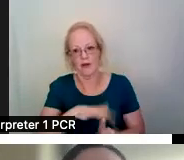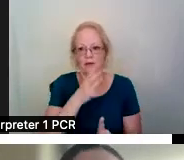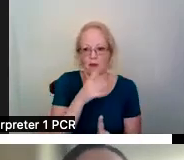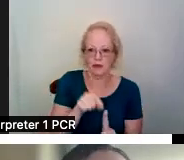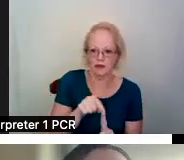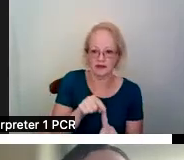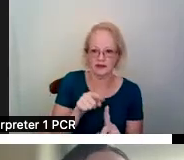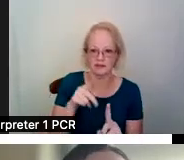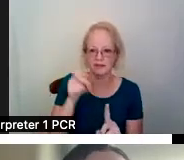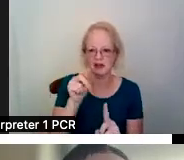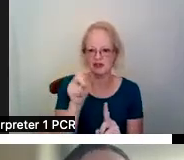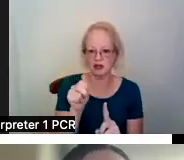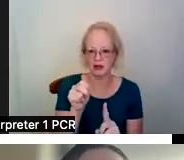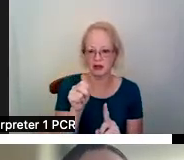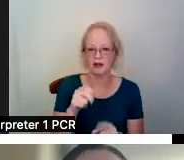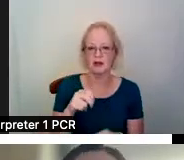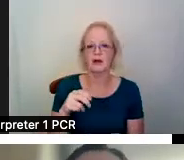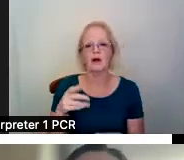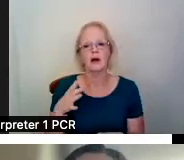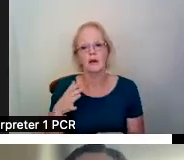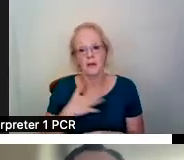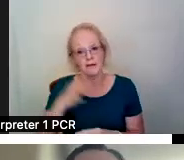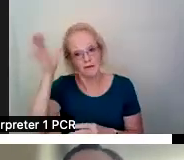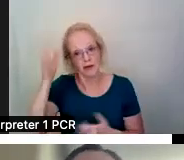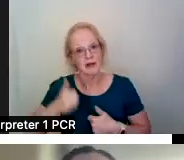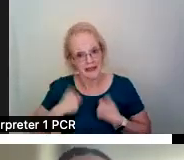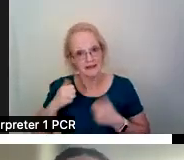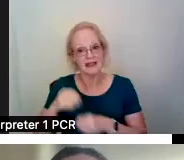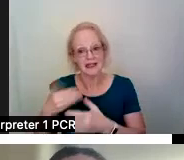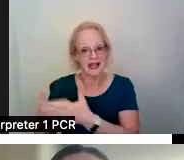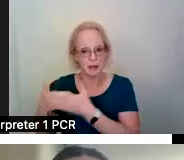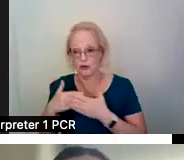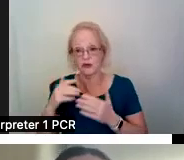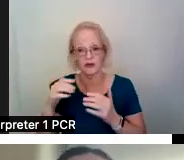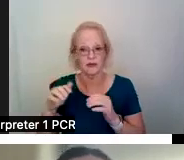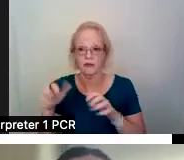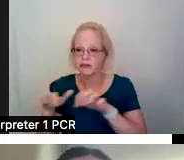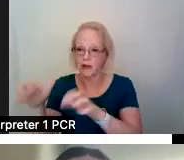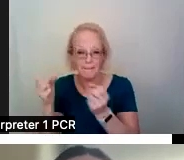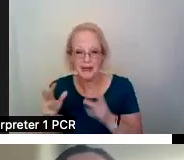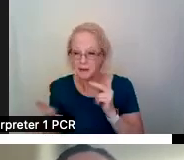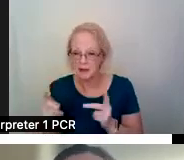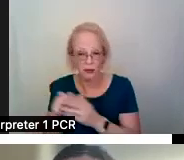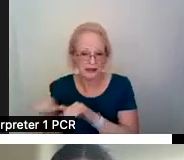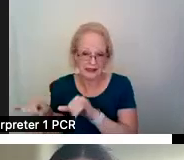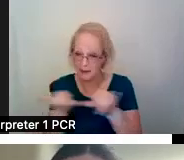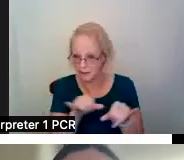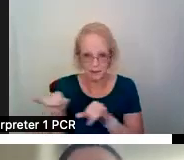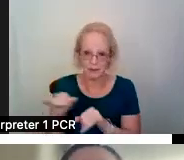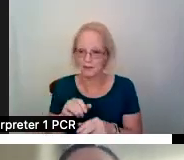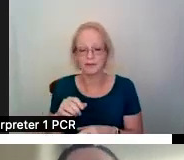And he lives in a neighborhood filled with lots of people who have the same characteristics he does.